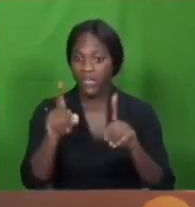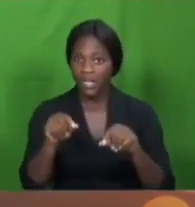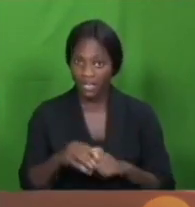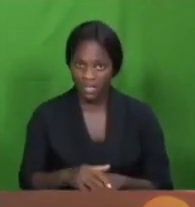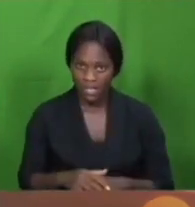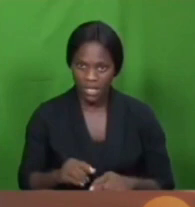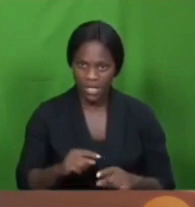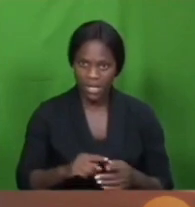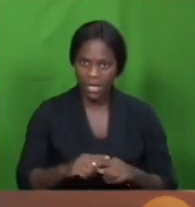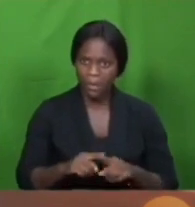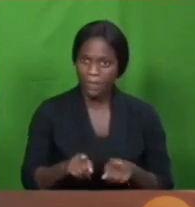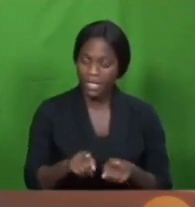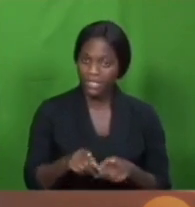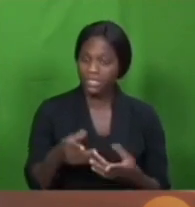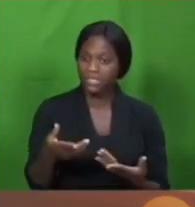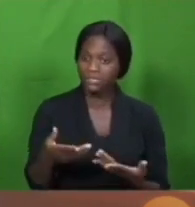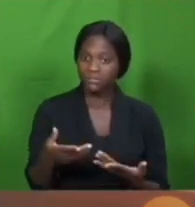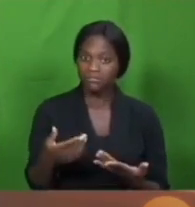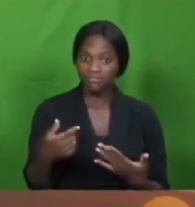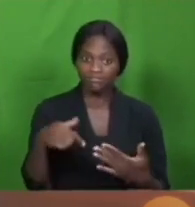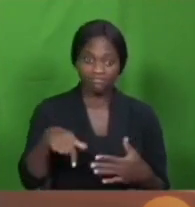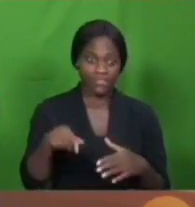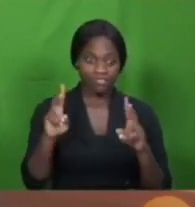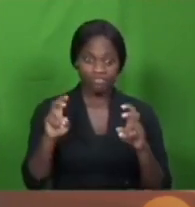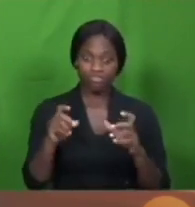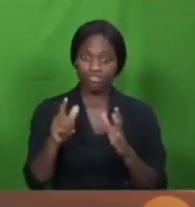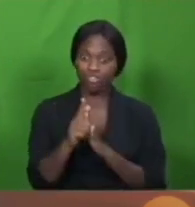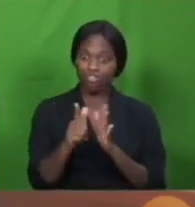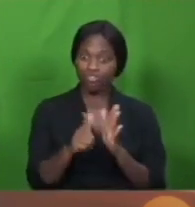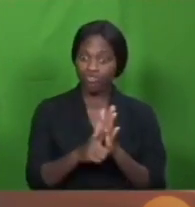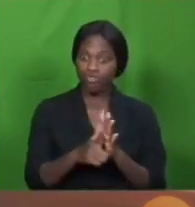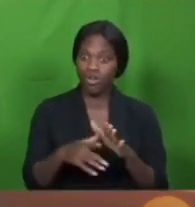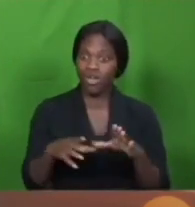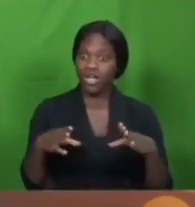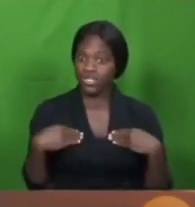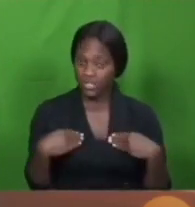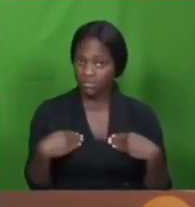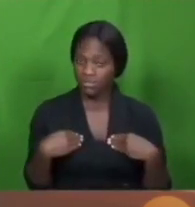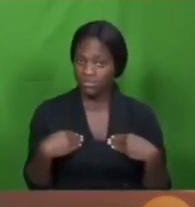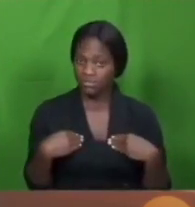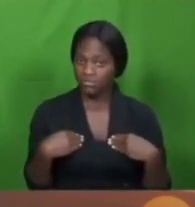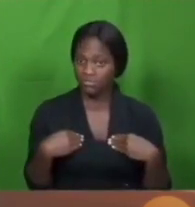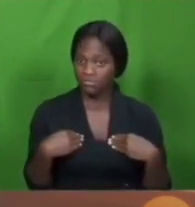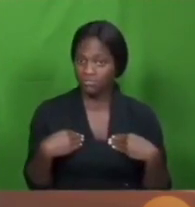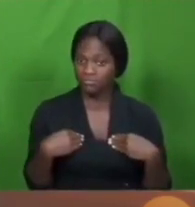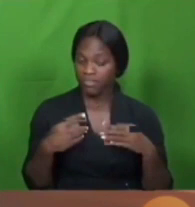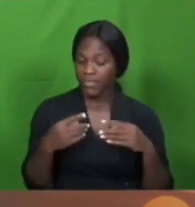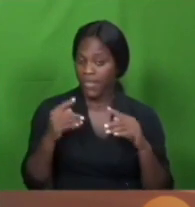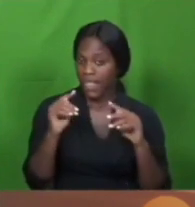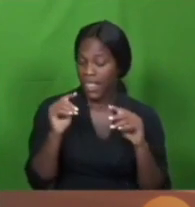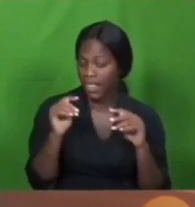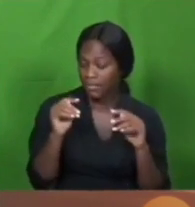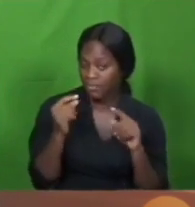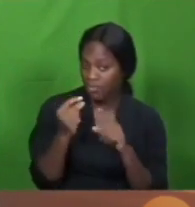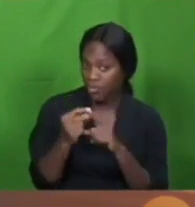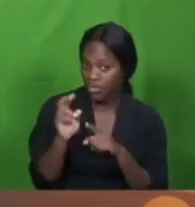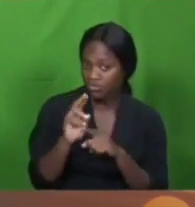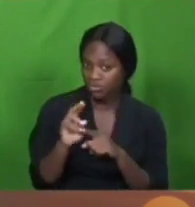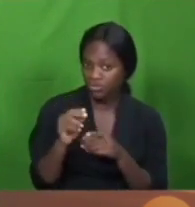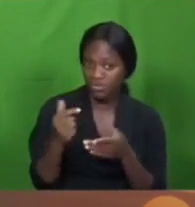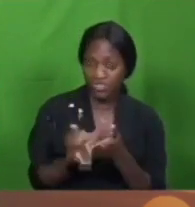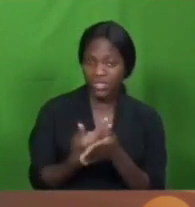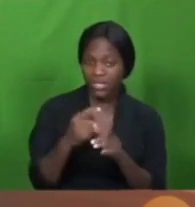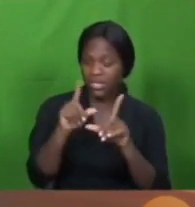case, the law recognizes it. The terminology Ghana card. If you look at the instrument,